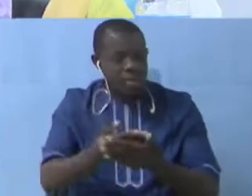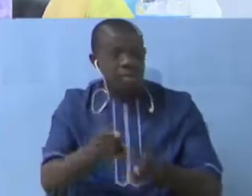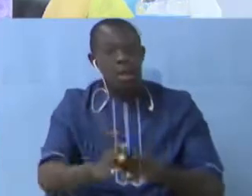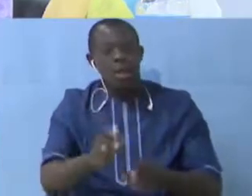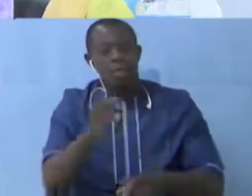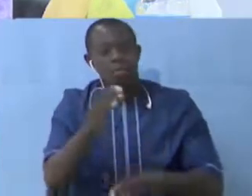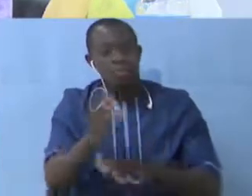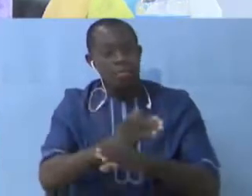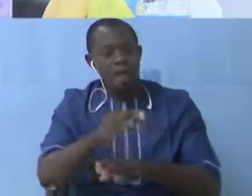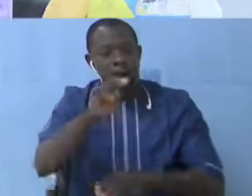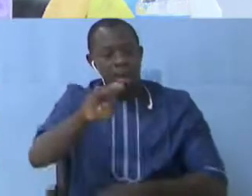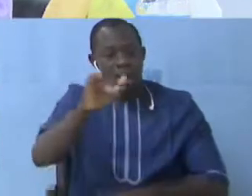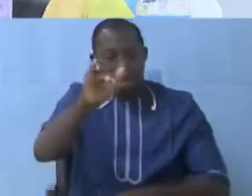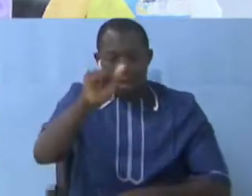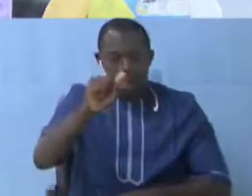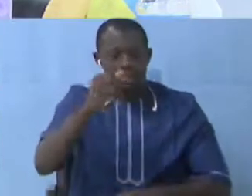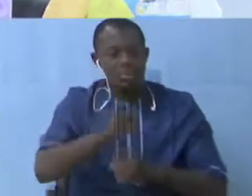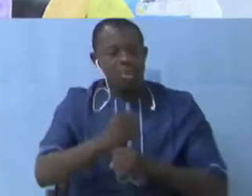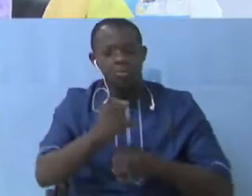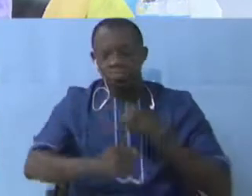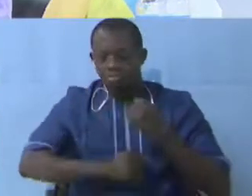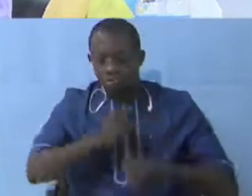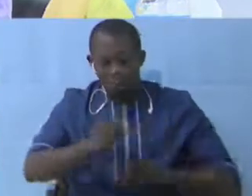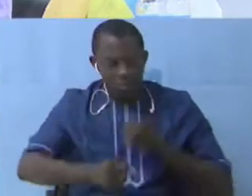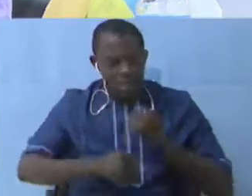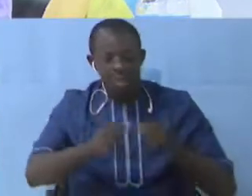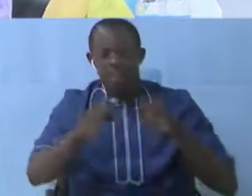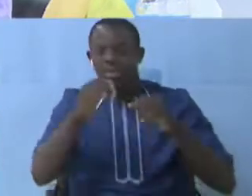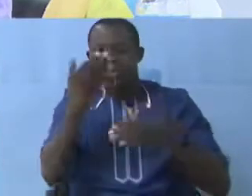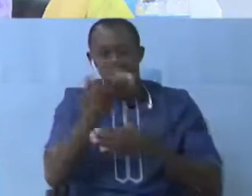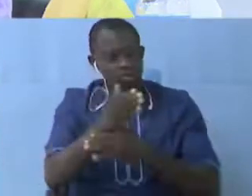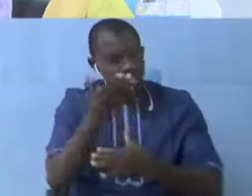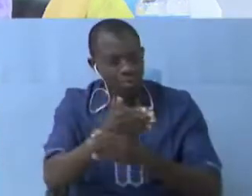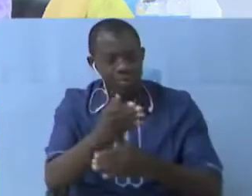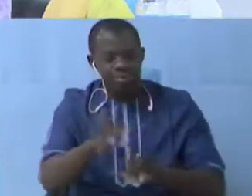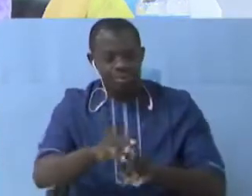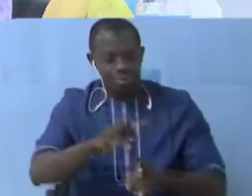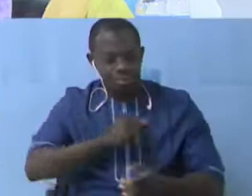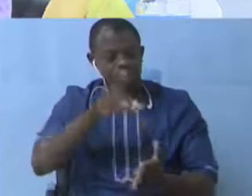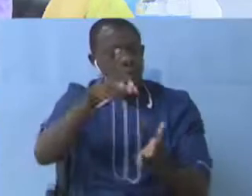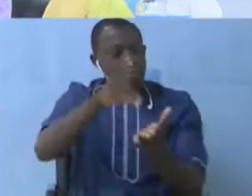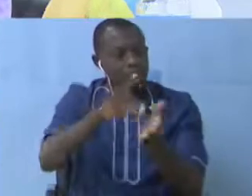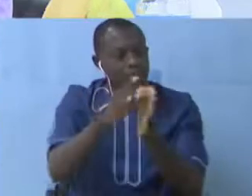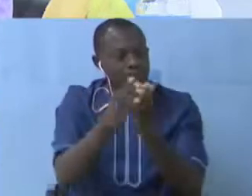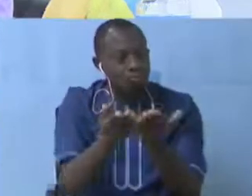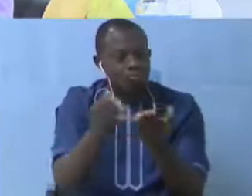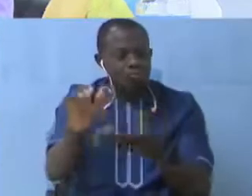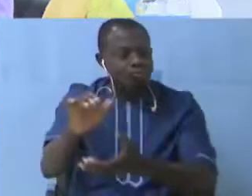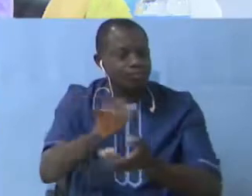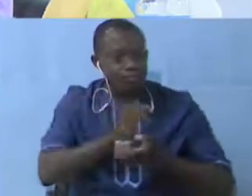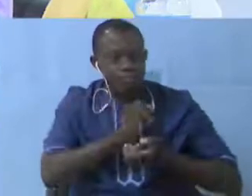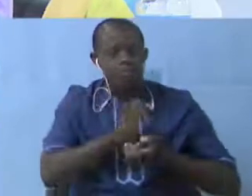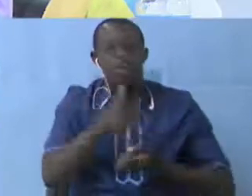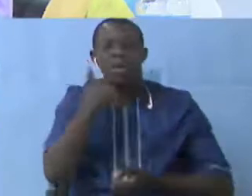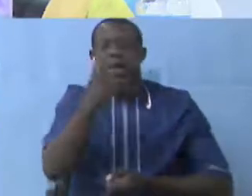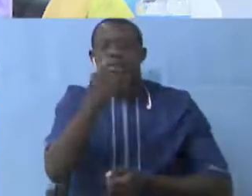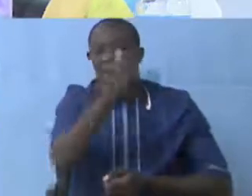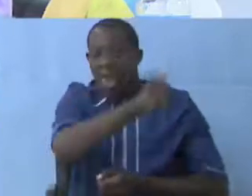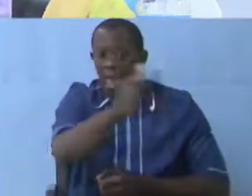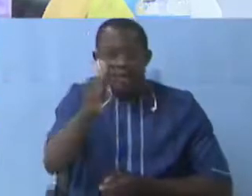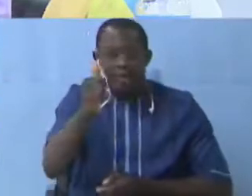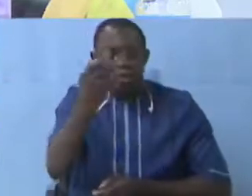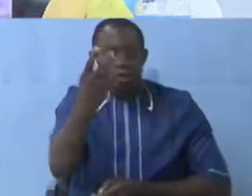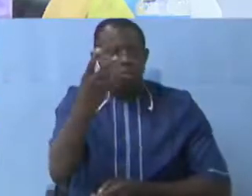harassed by the NIA, his passport confiscated, and he would be asked to report almost every 2 days. jamono boobu